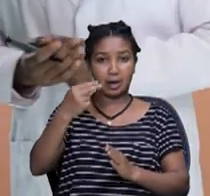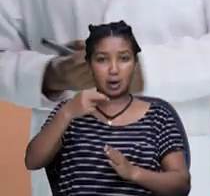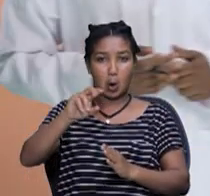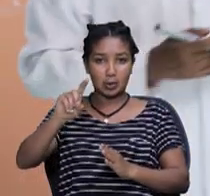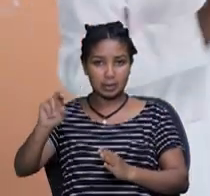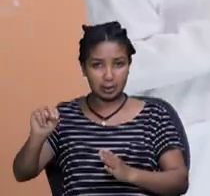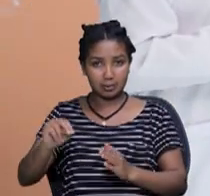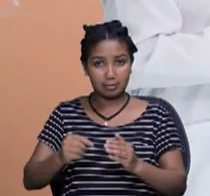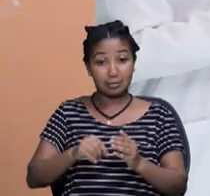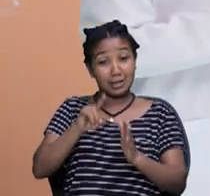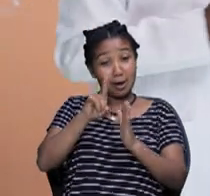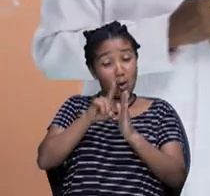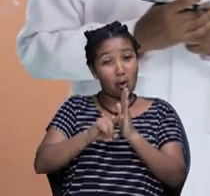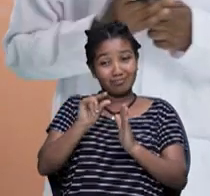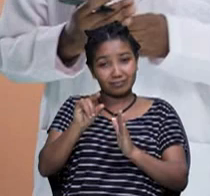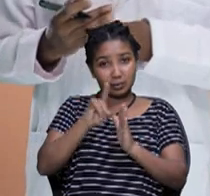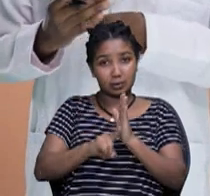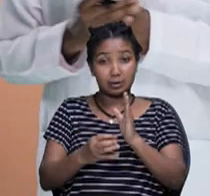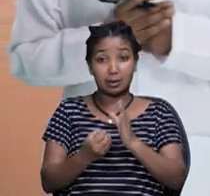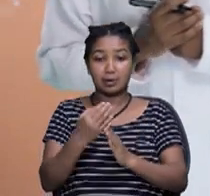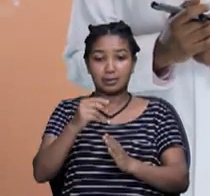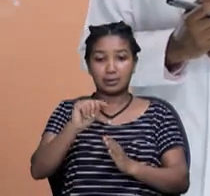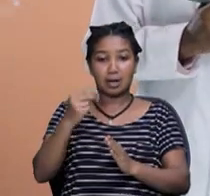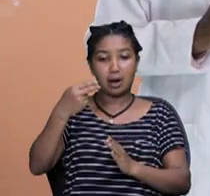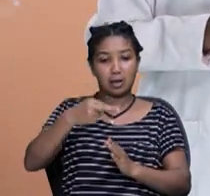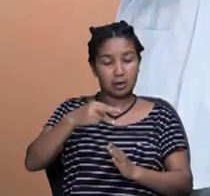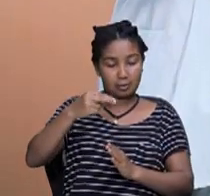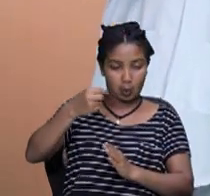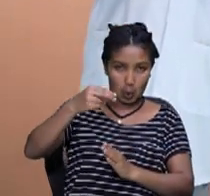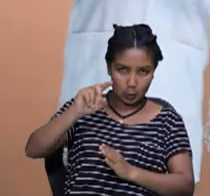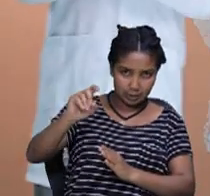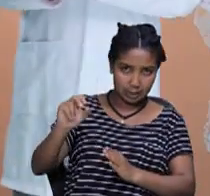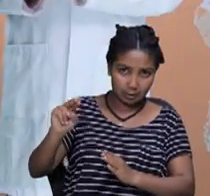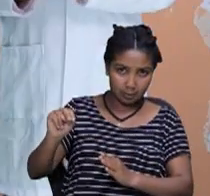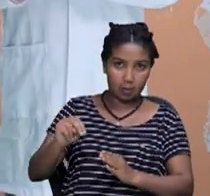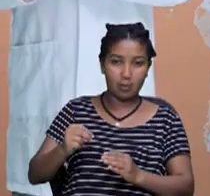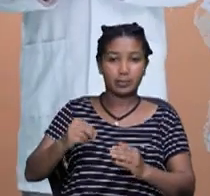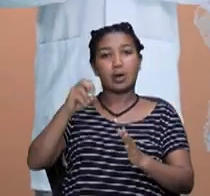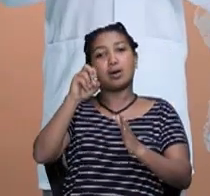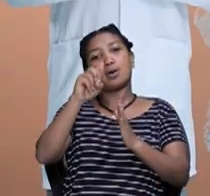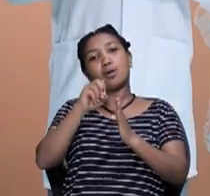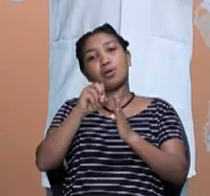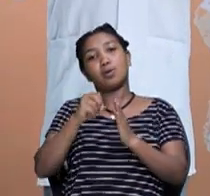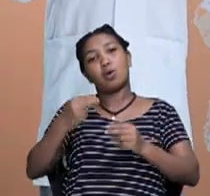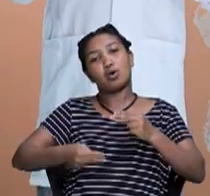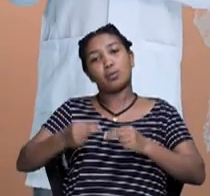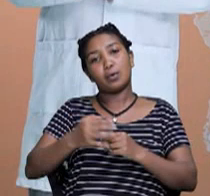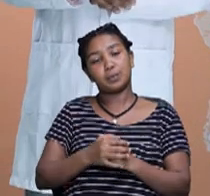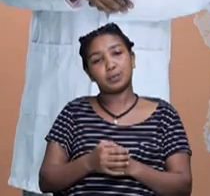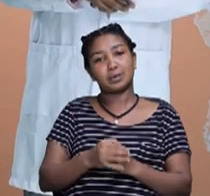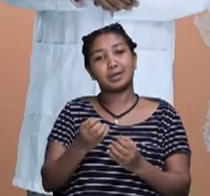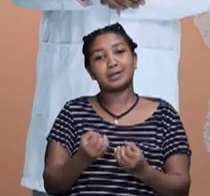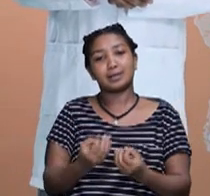hormone? The low, too much secretion of thyroxine hormone results in increasing the rate of